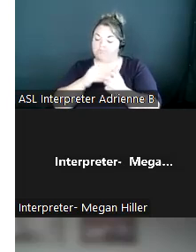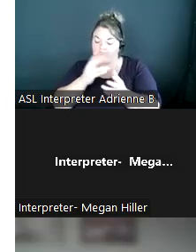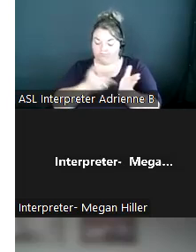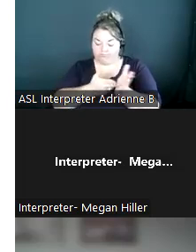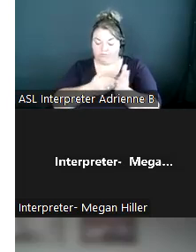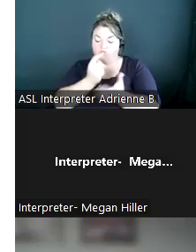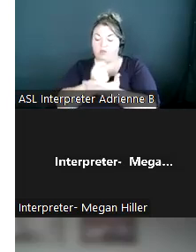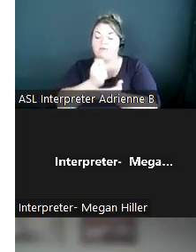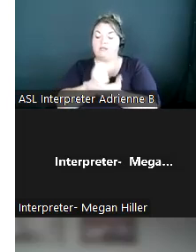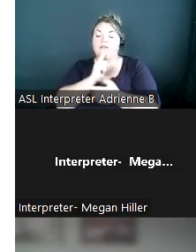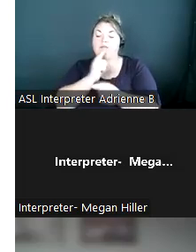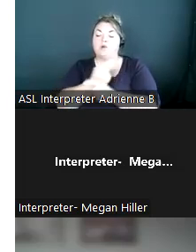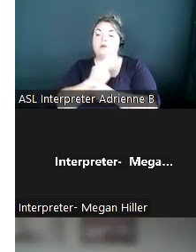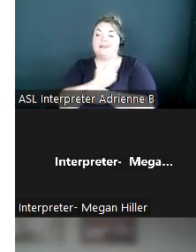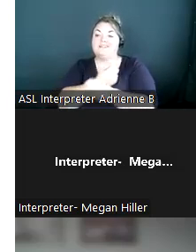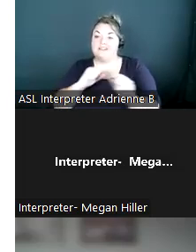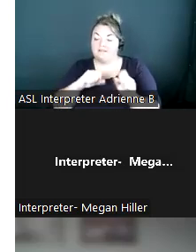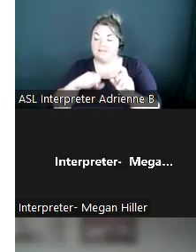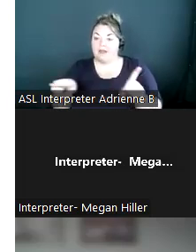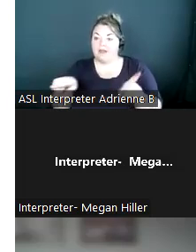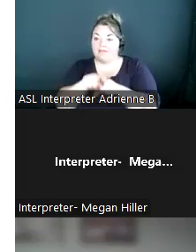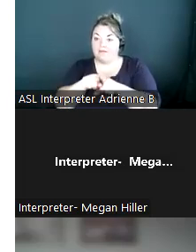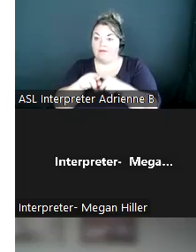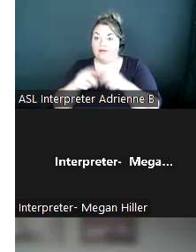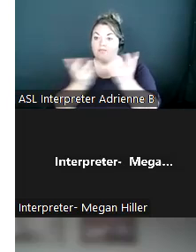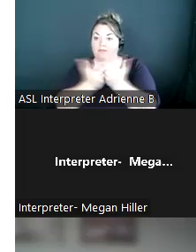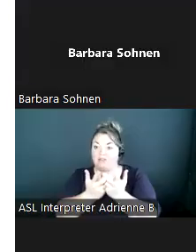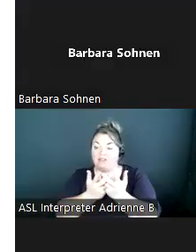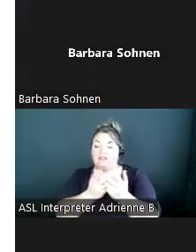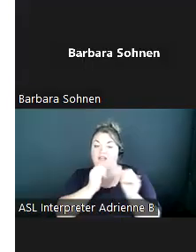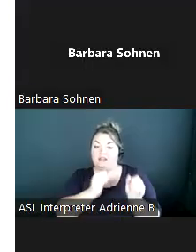safe while matching that individual assessed need and treatment goals.